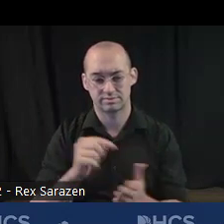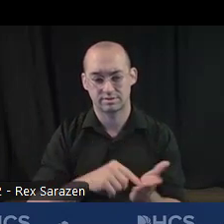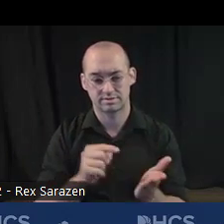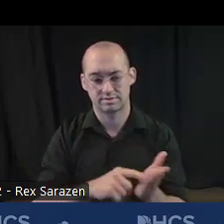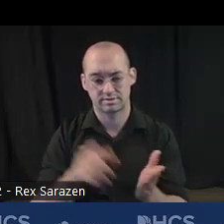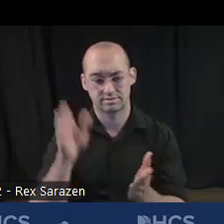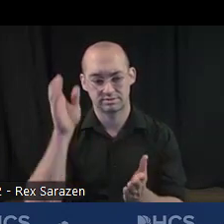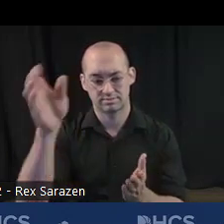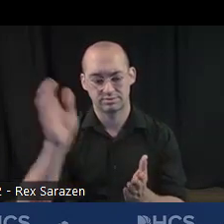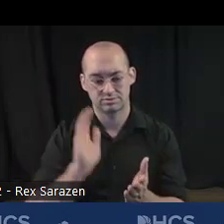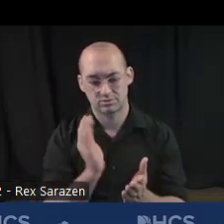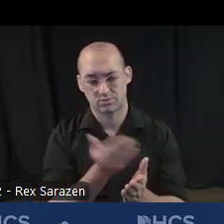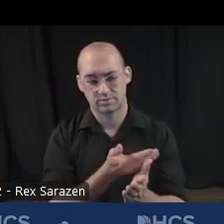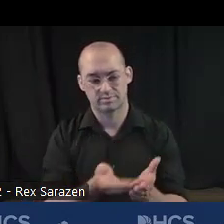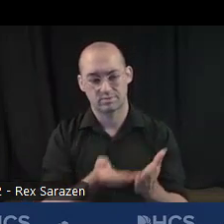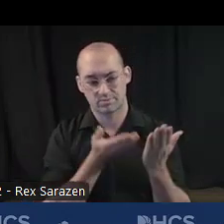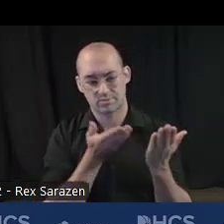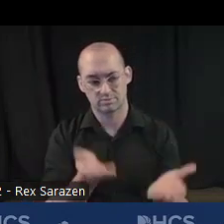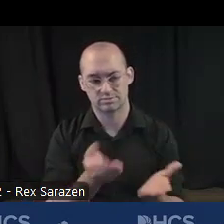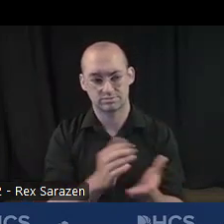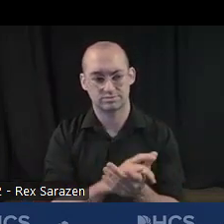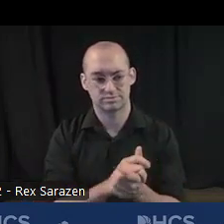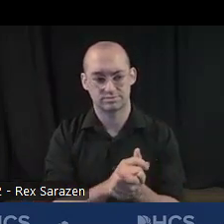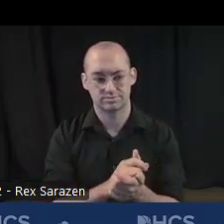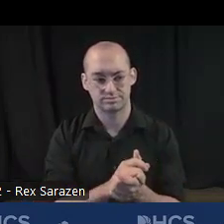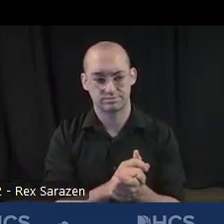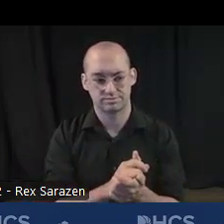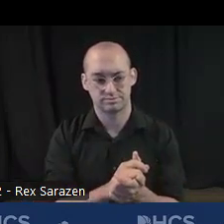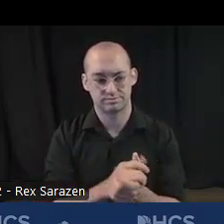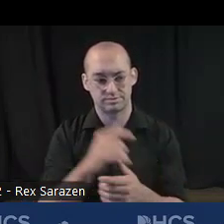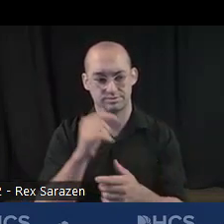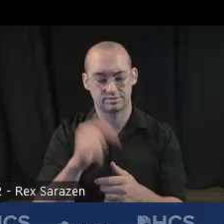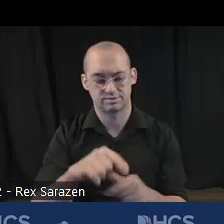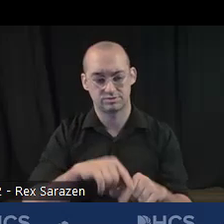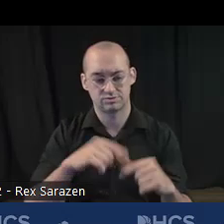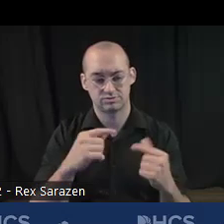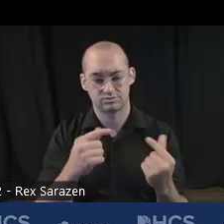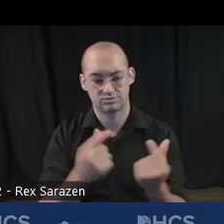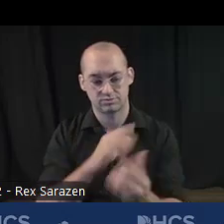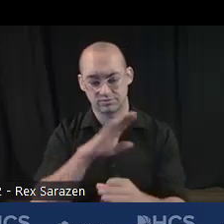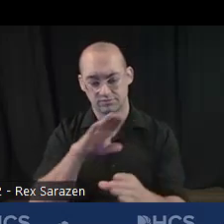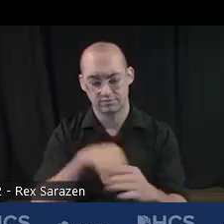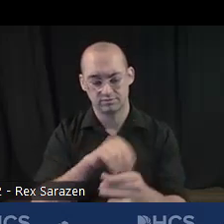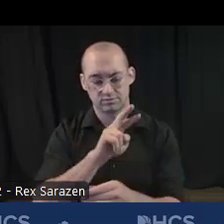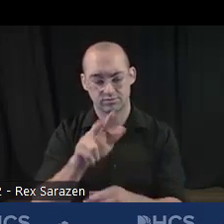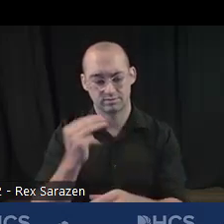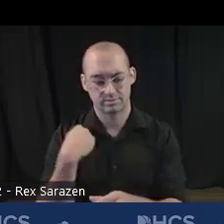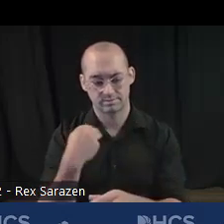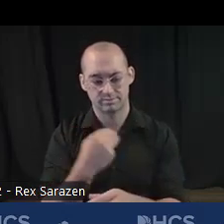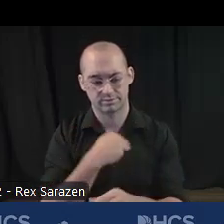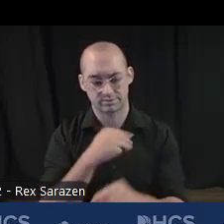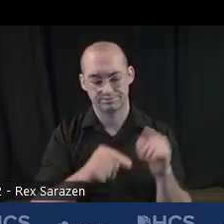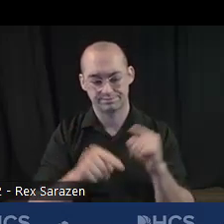are proposing. This work group includes 23 members who represent a variety of organizations, interest,